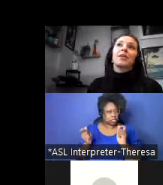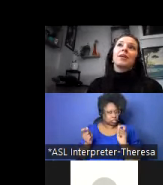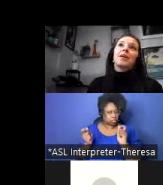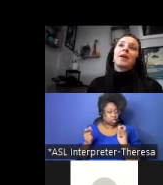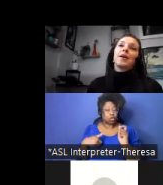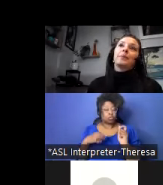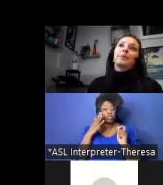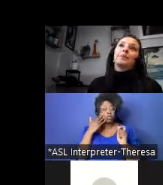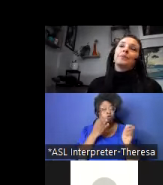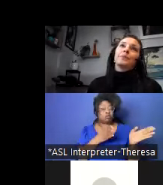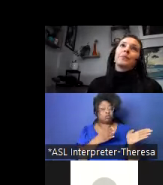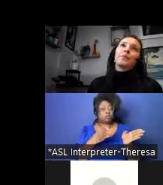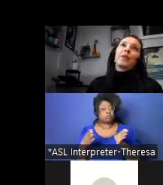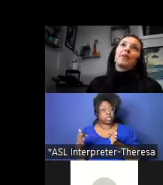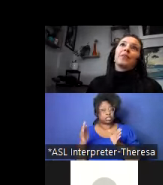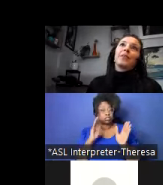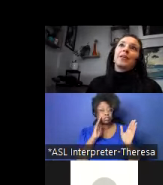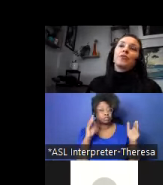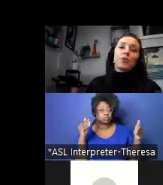address